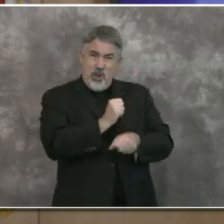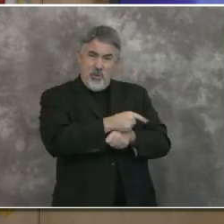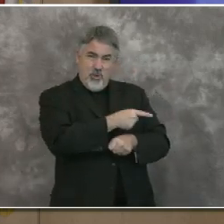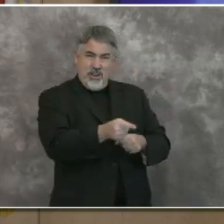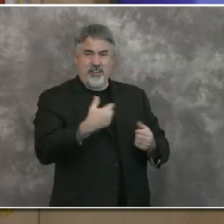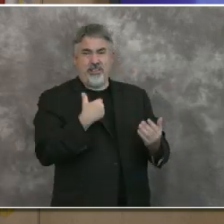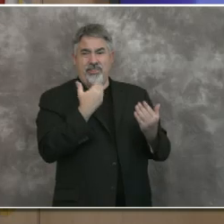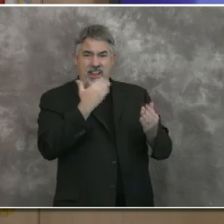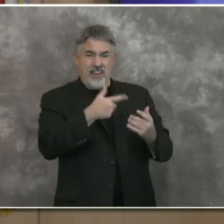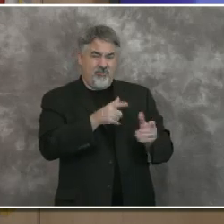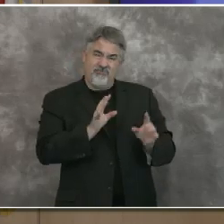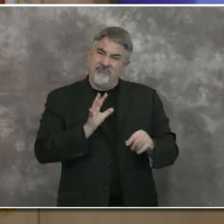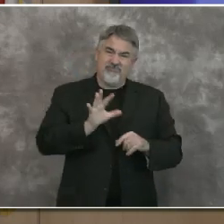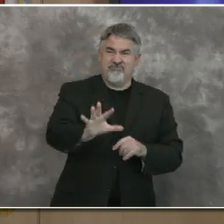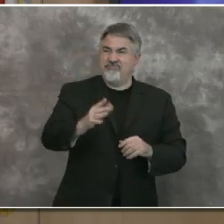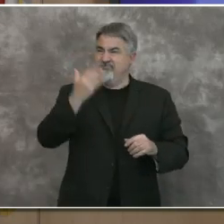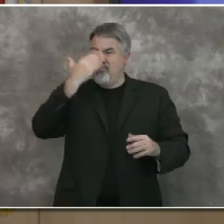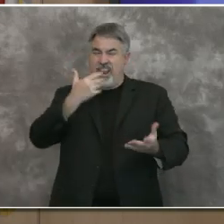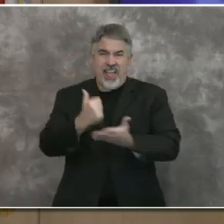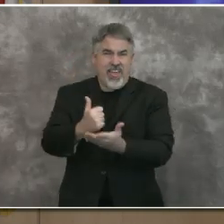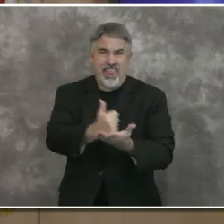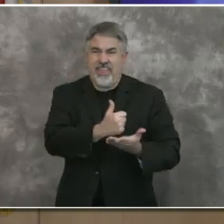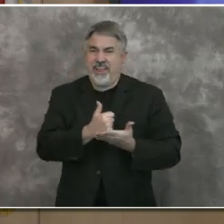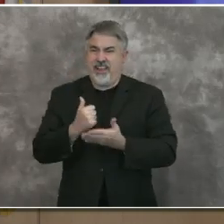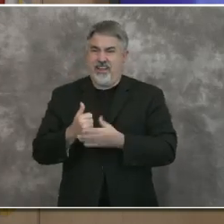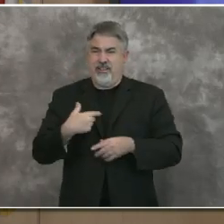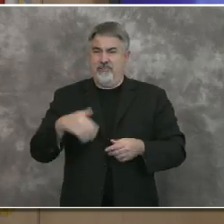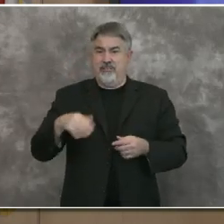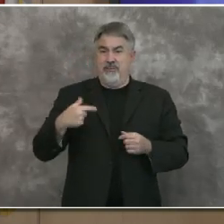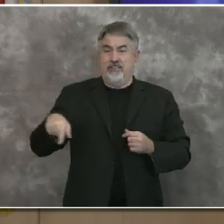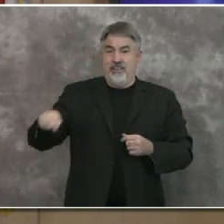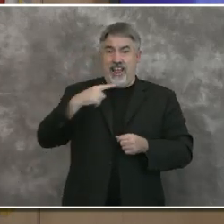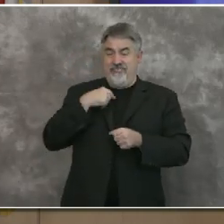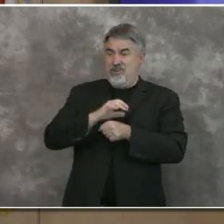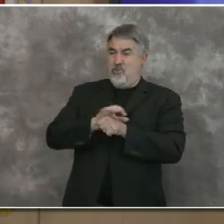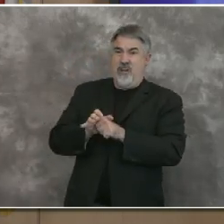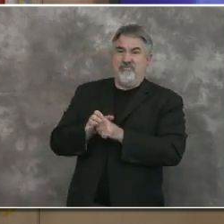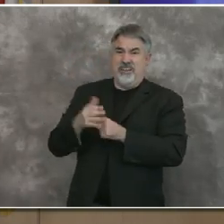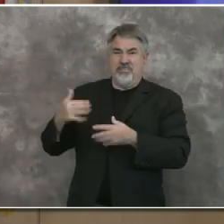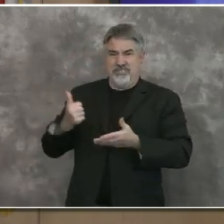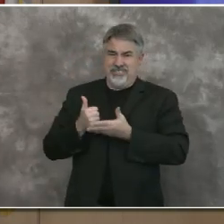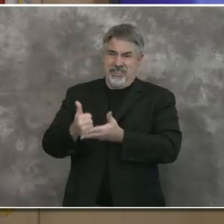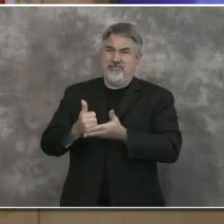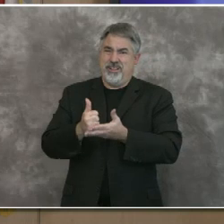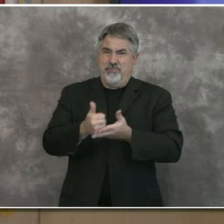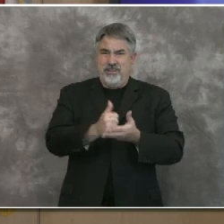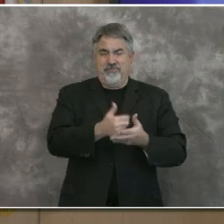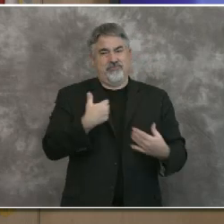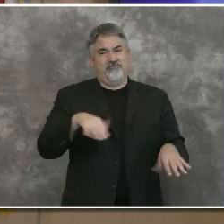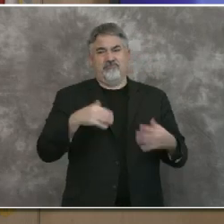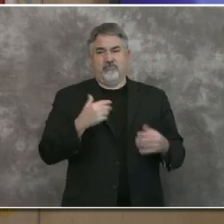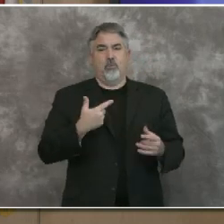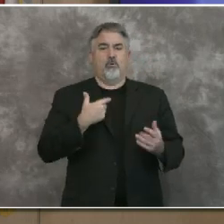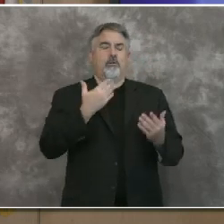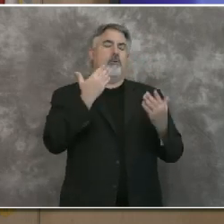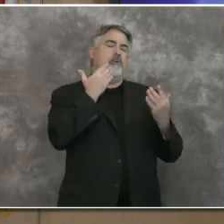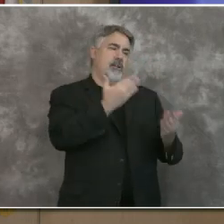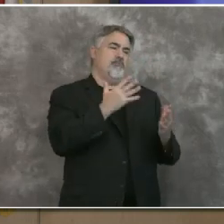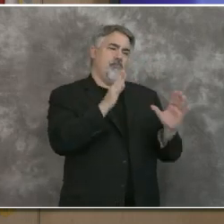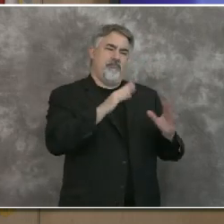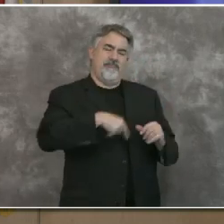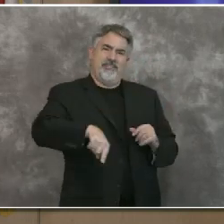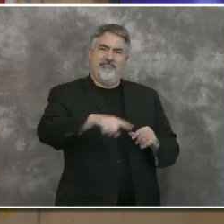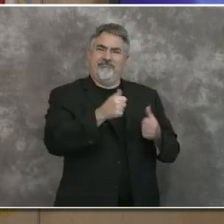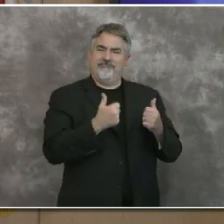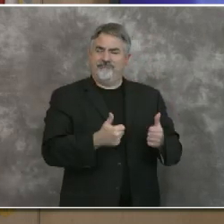treat individuals who are not only suffering from coronavirus, but everything else out there. And so it's a wonderful way to honor and pay testament and treatment to